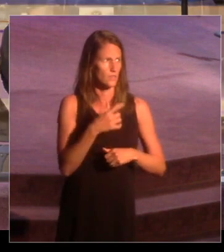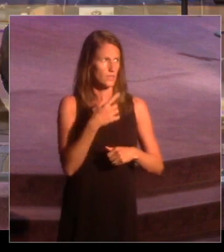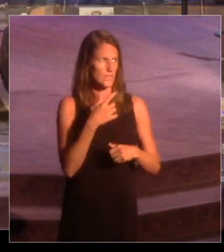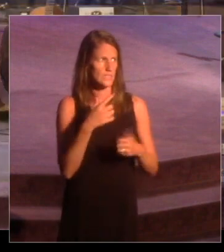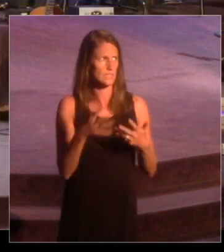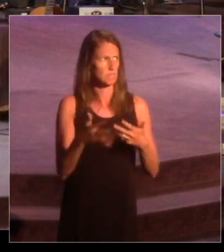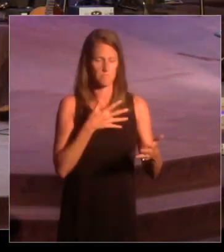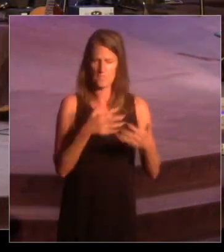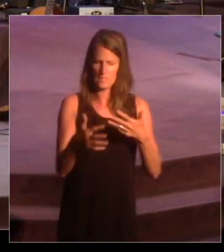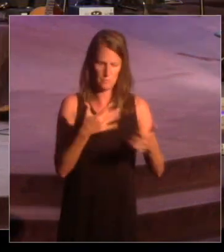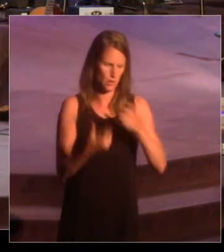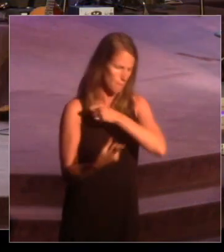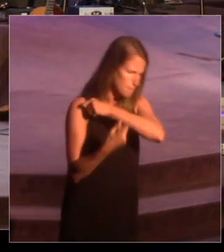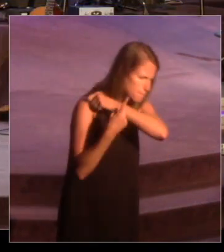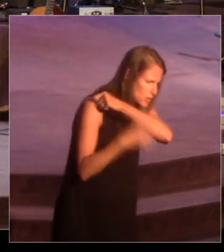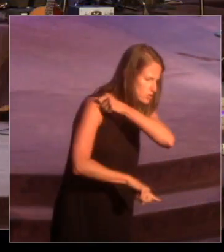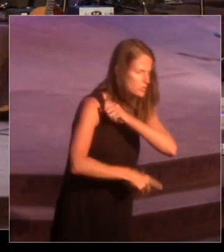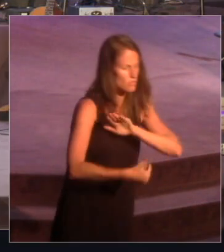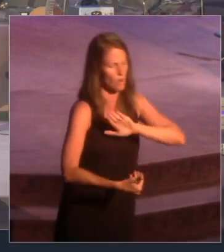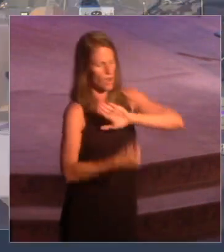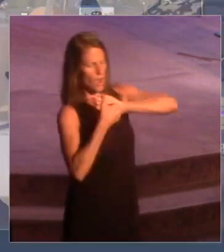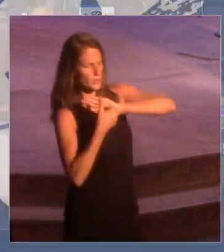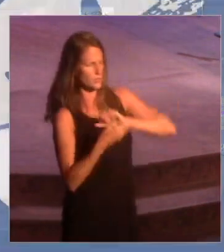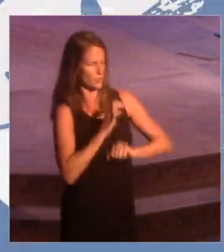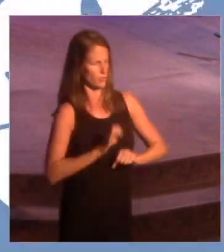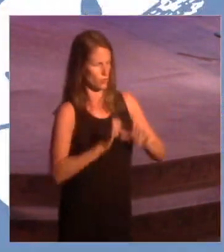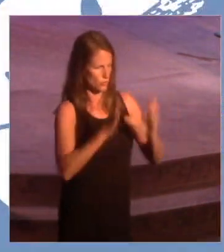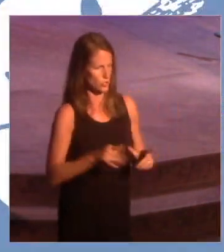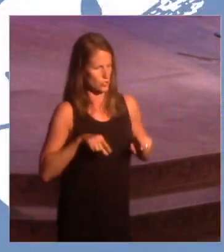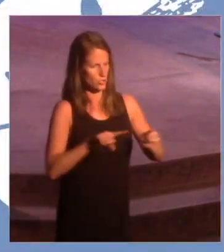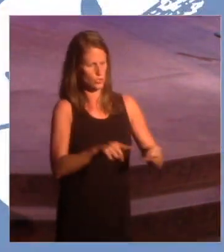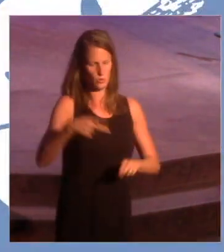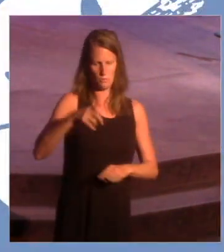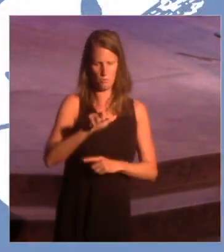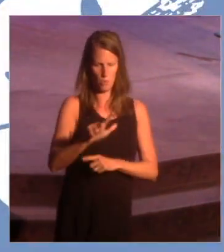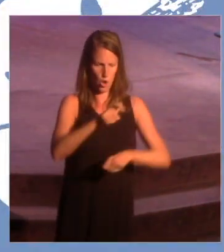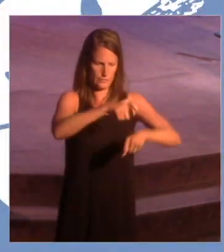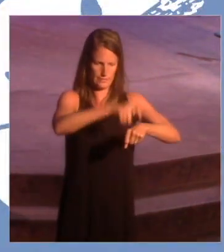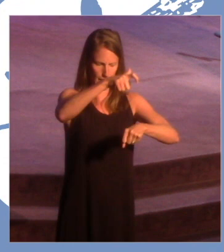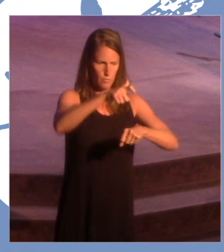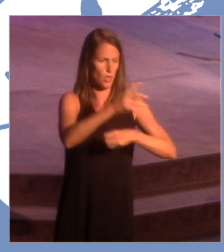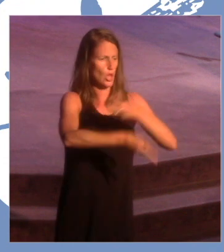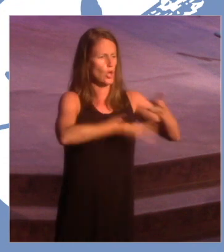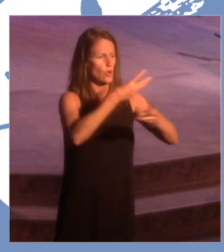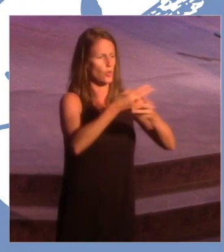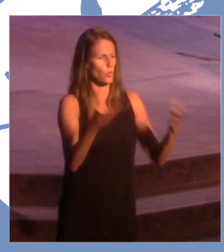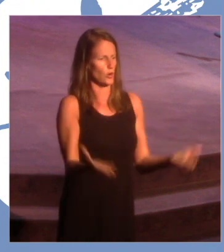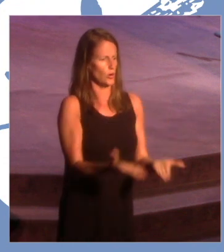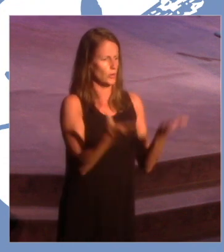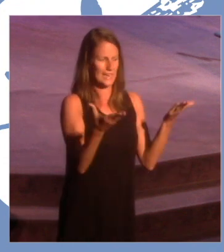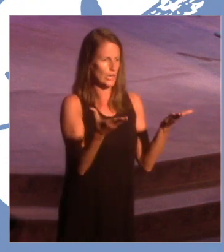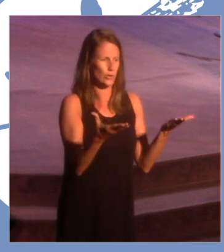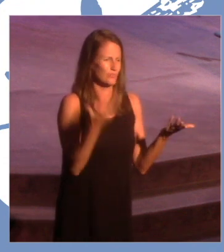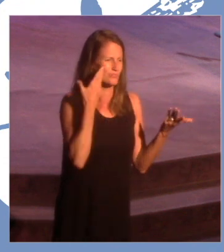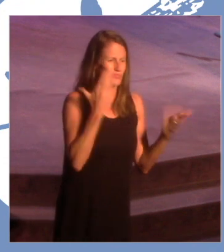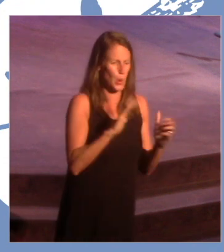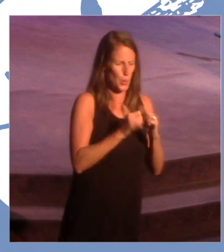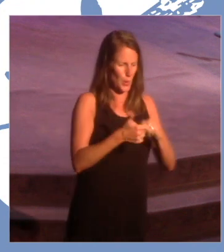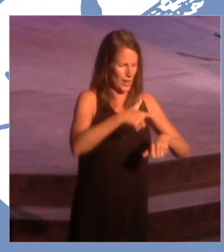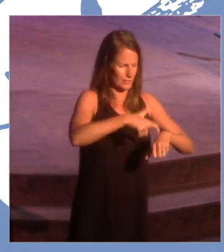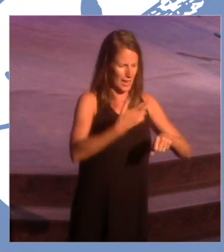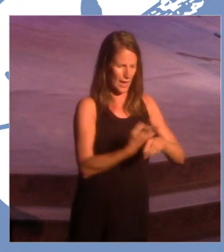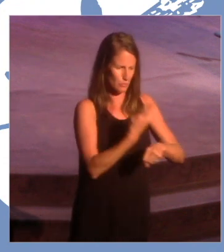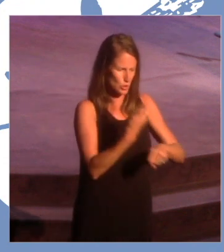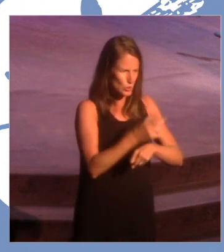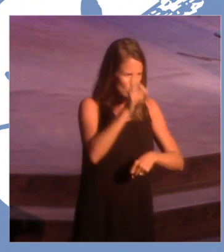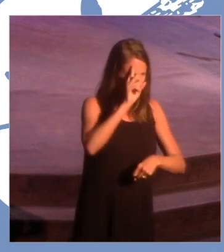or opposition known by the Christians of Paul's day, the world we live in is not conducive to using time wisely, especially